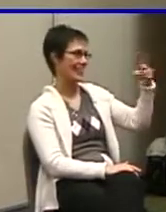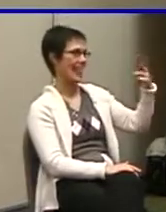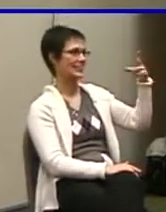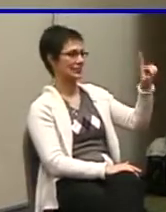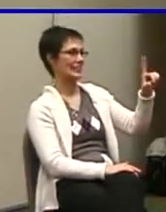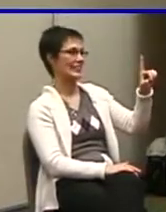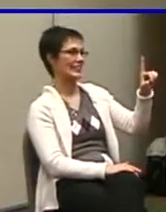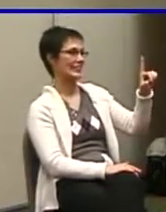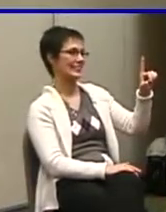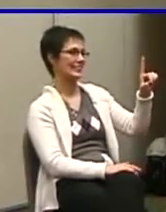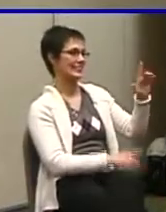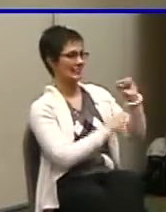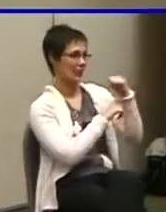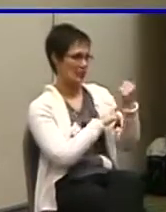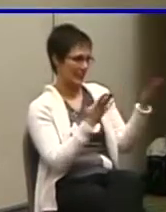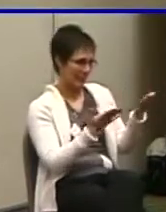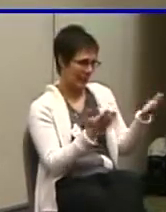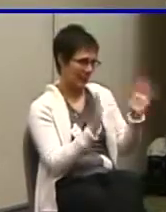defiant disorder.